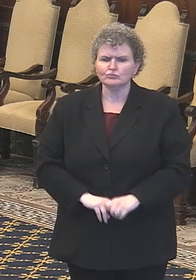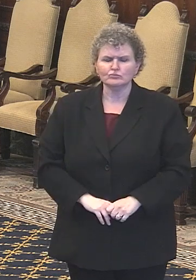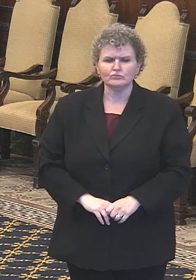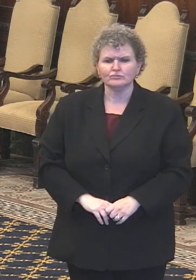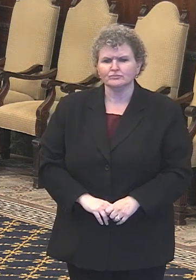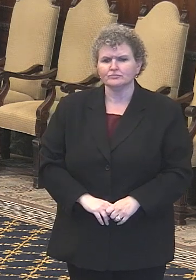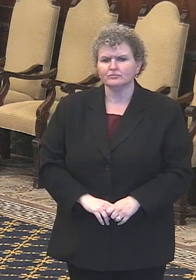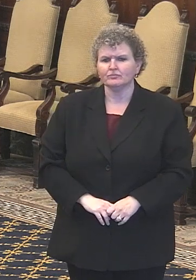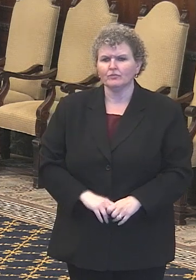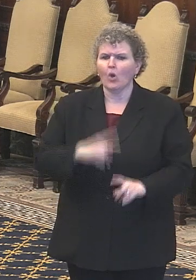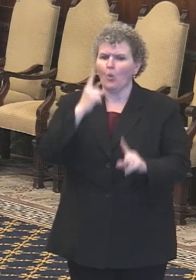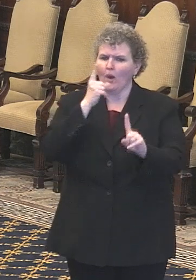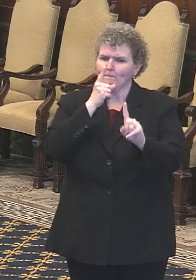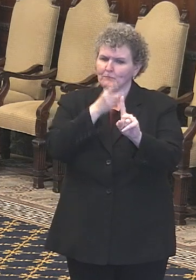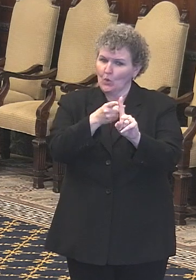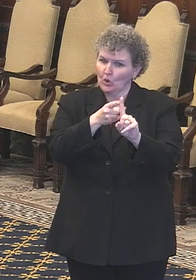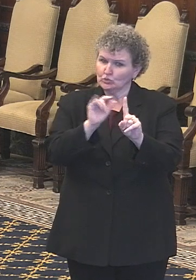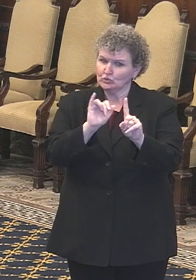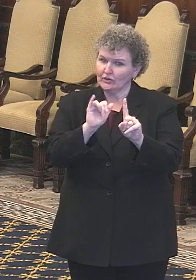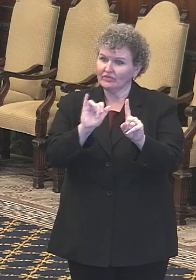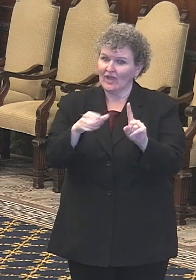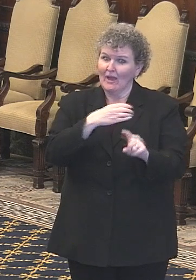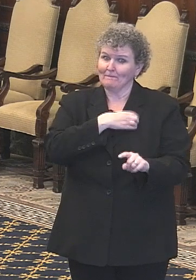COVID-19. Thanks.